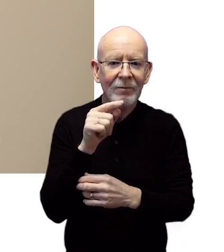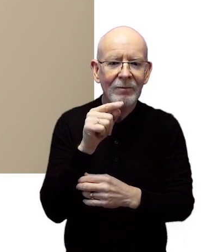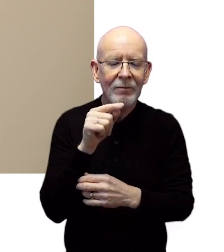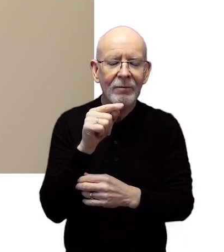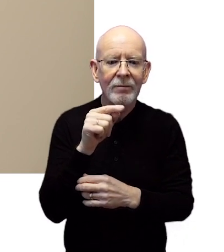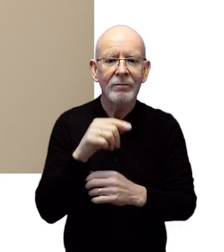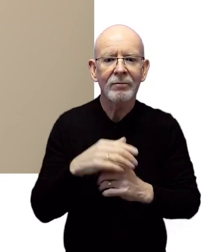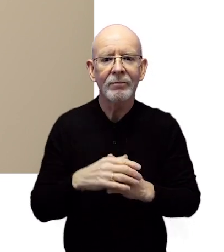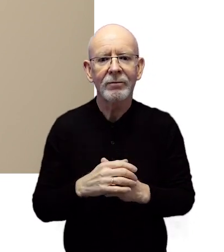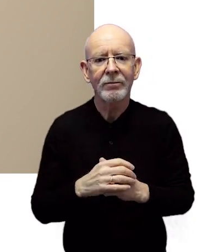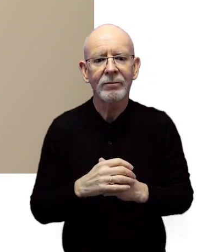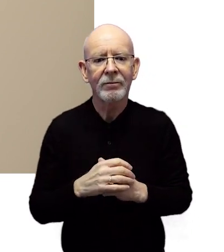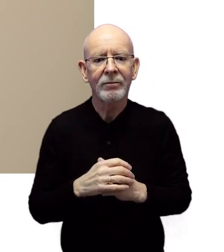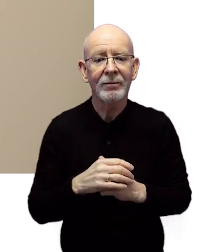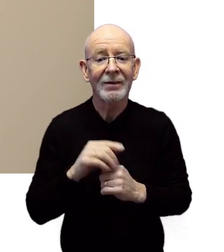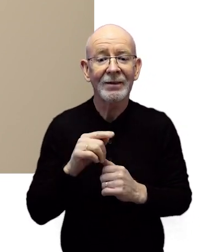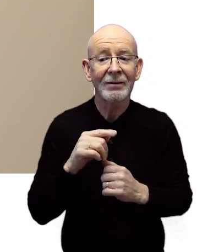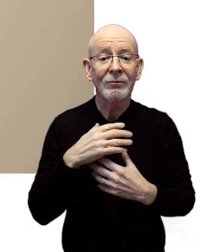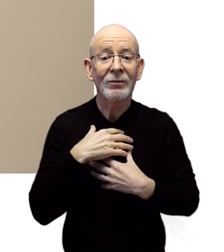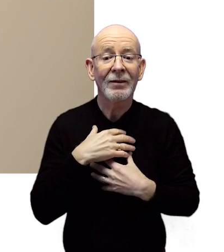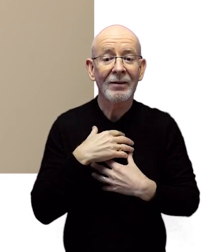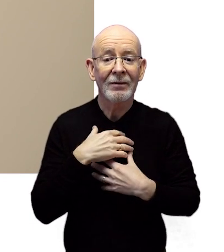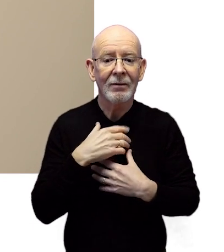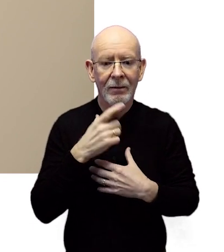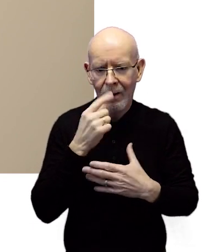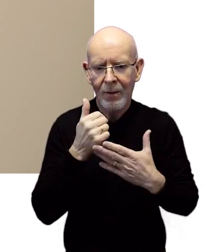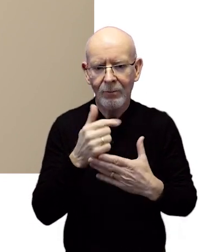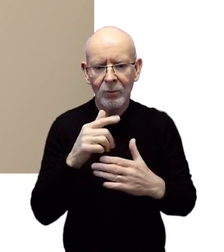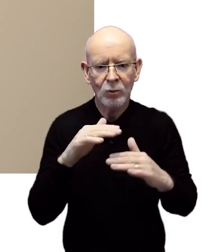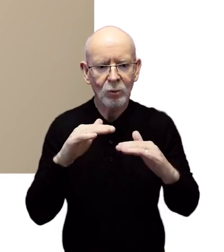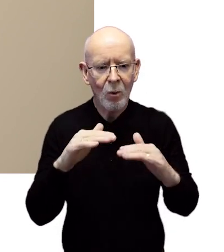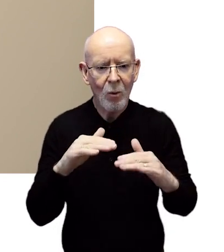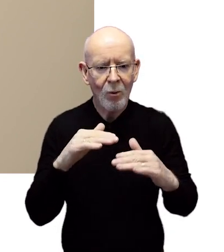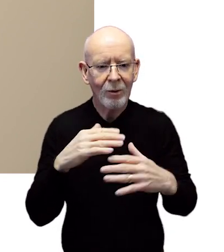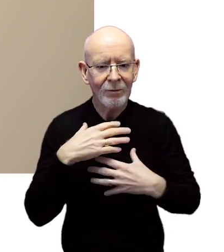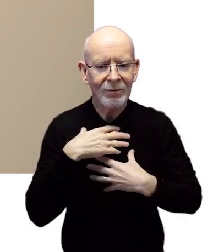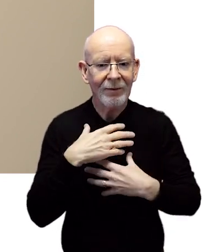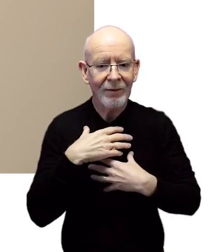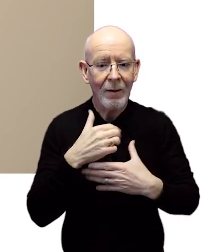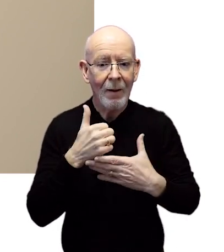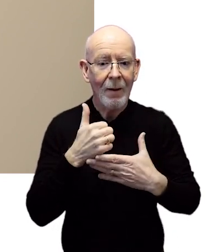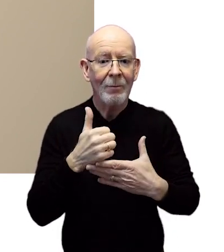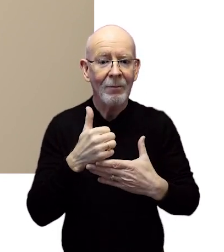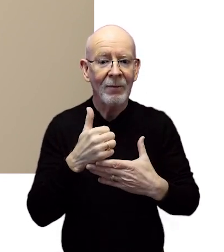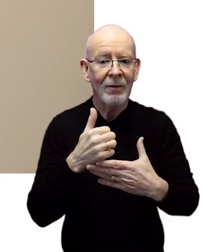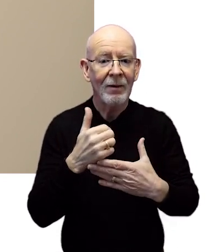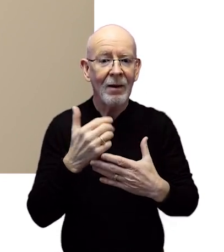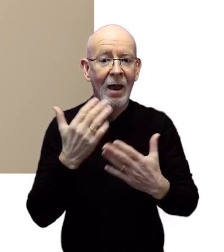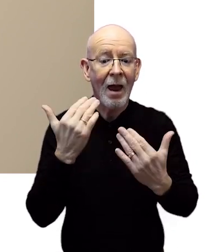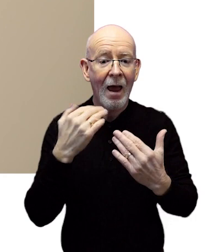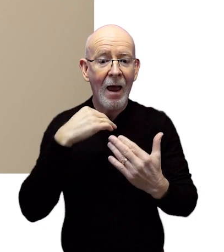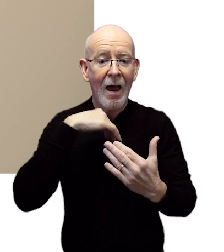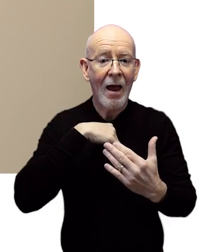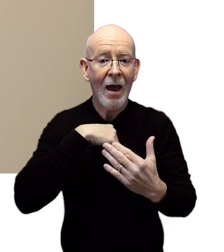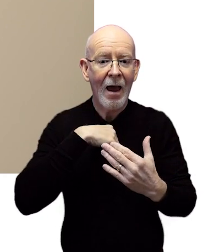breathing. This is a breathing technique which can help to slow down your breathing, which will help to release trapped air